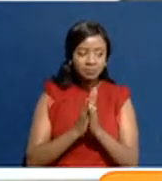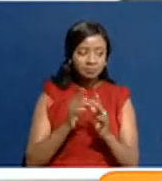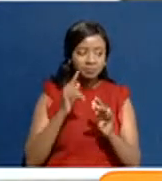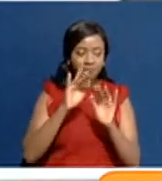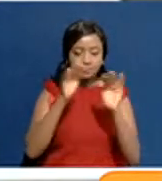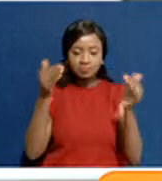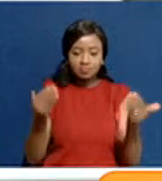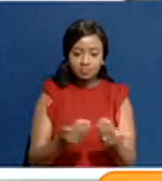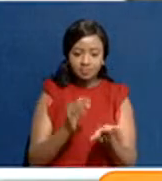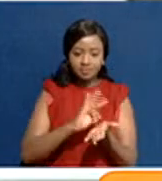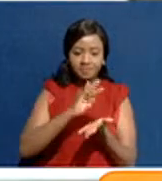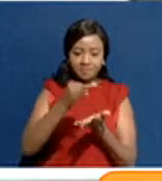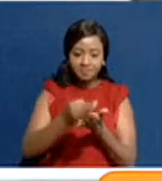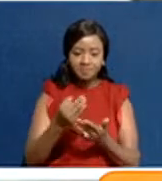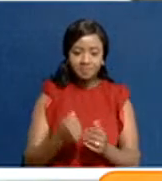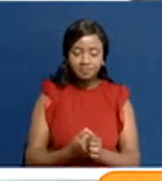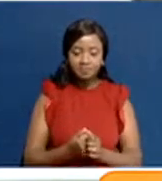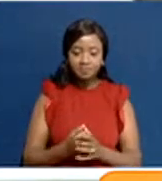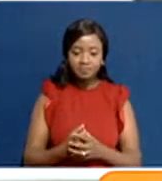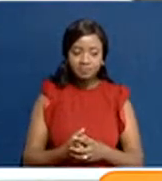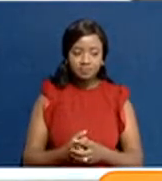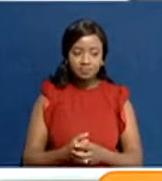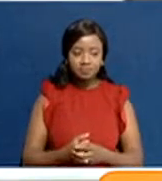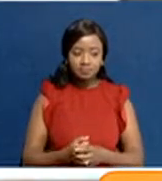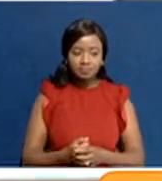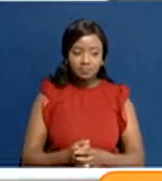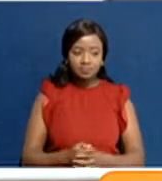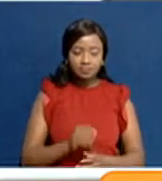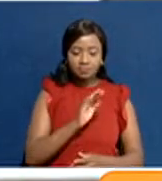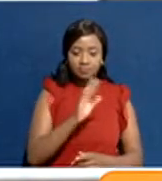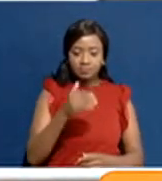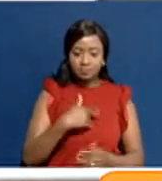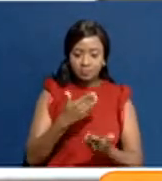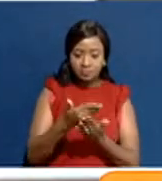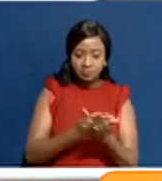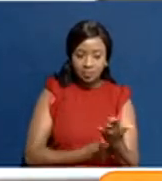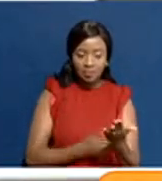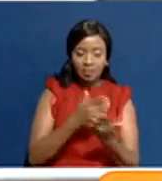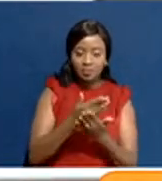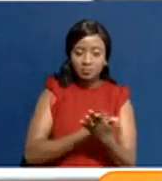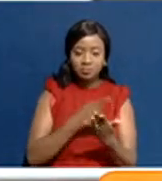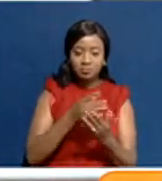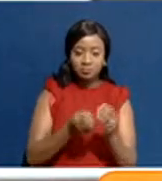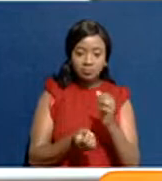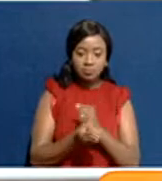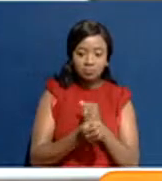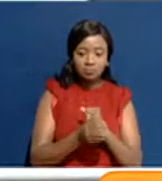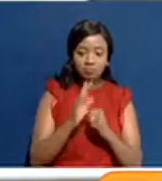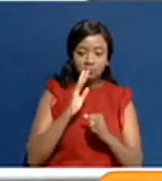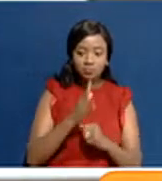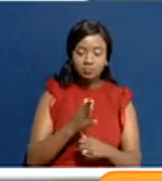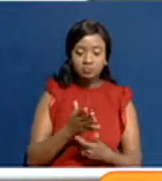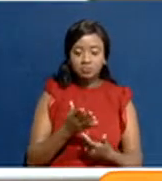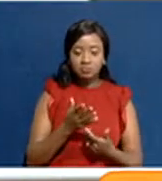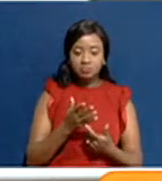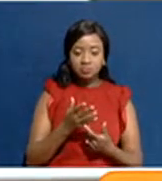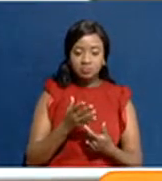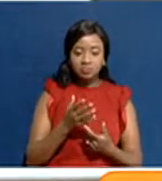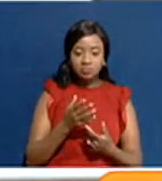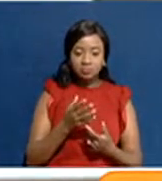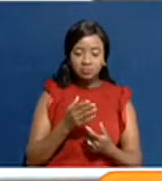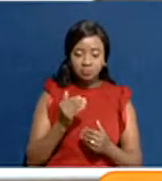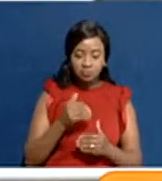Fund, that they had written some report indicating that they are going to move away from the procurement through an